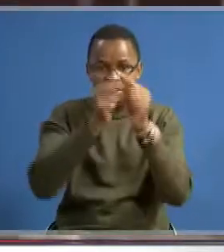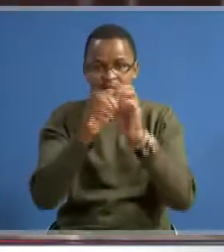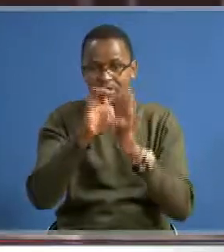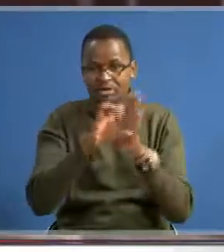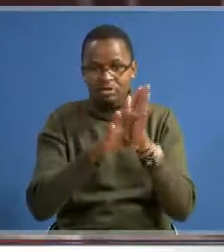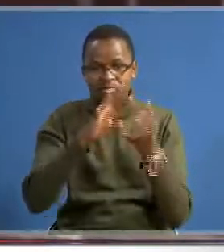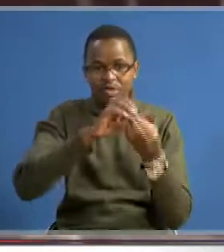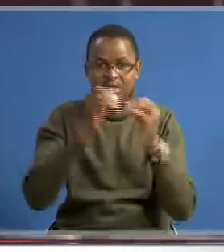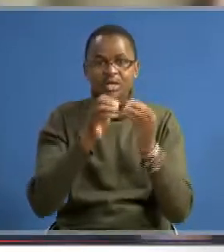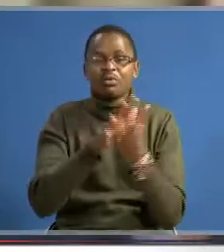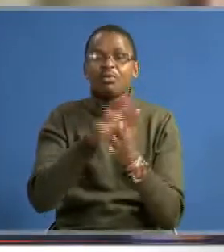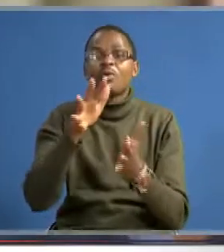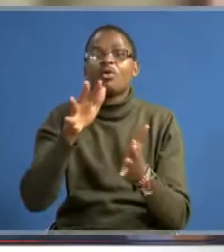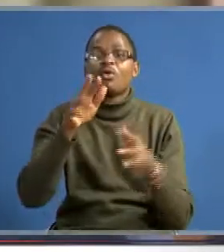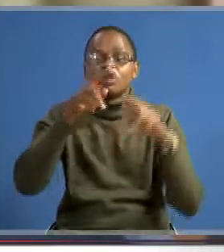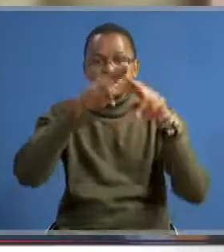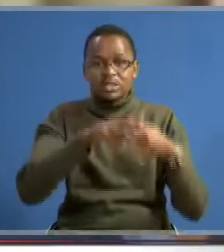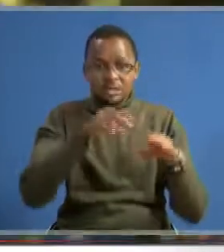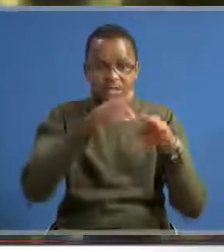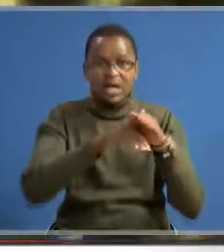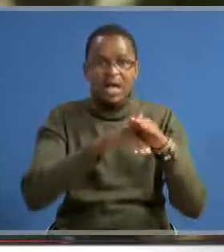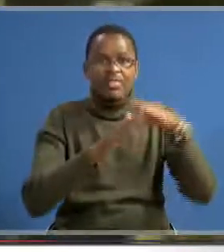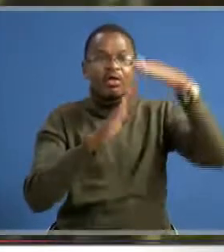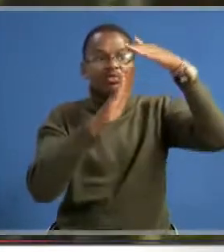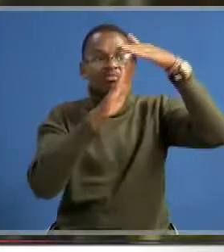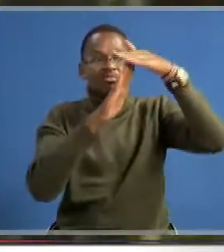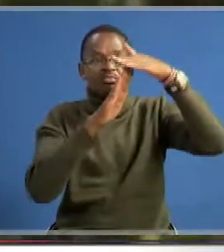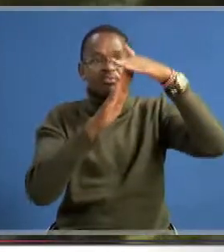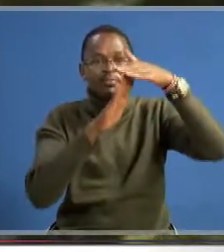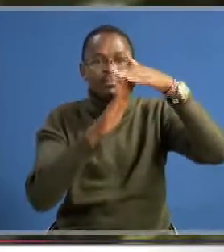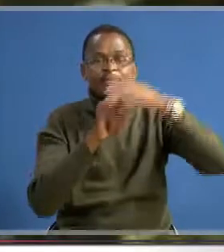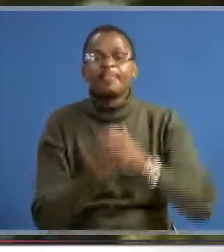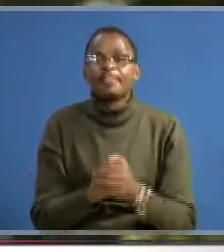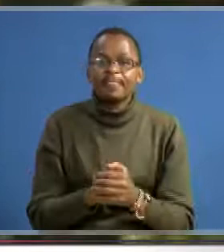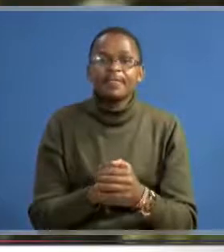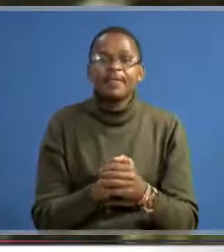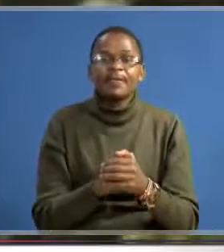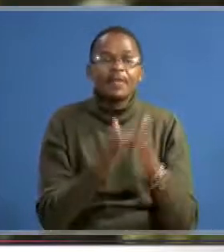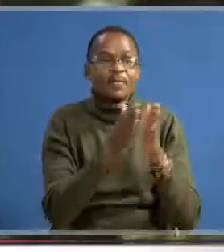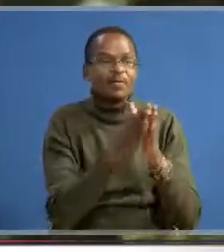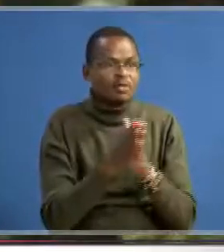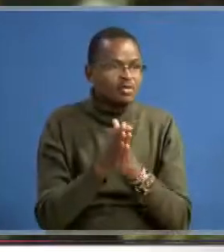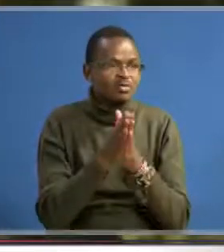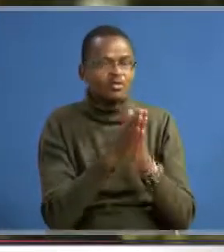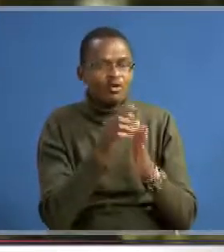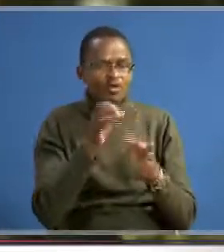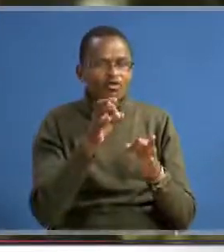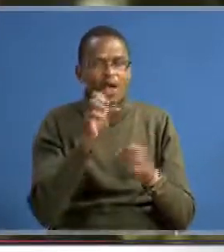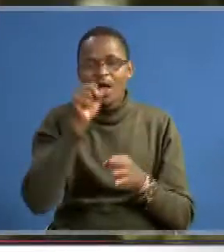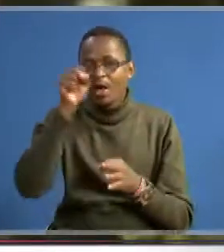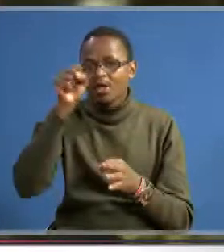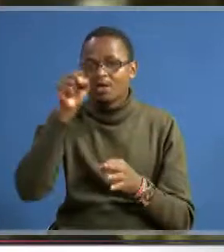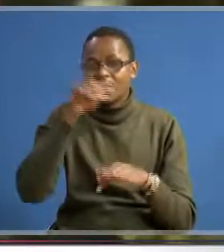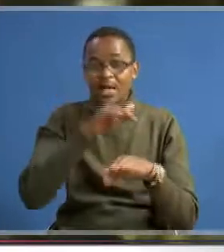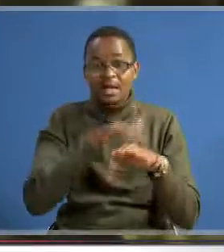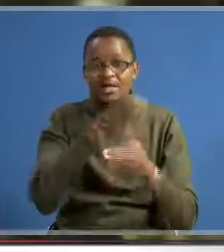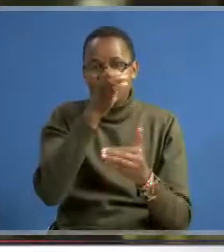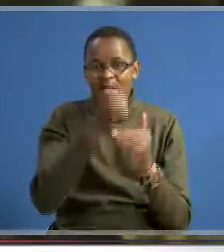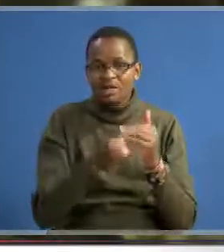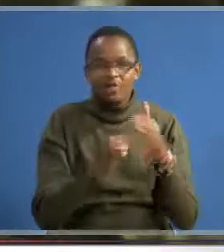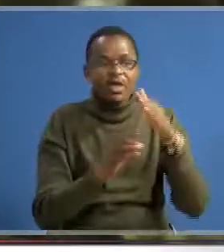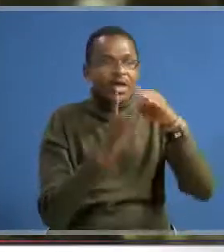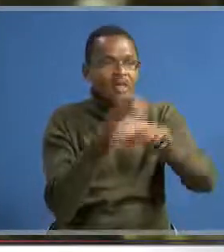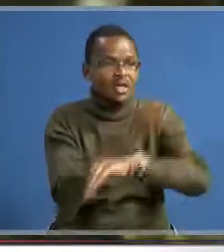to create more positions at the top. Political rhetoric that we are used to, what they're looking for is relevance. At the end of the